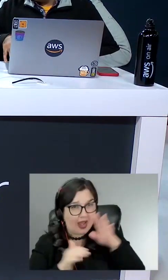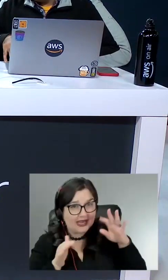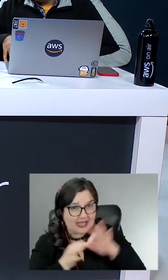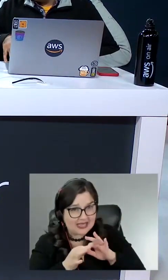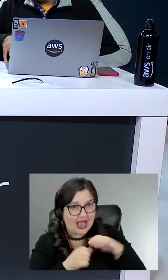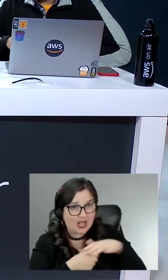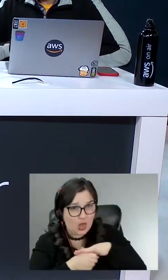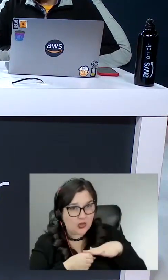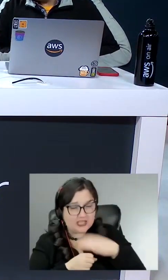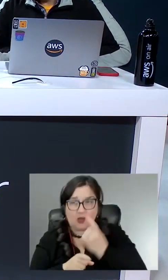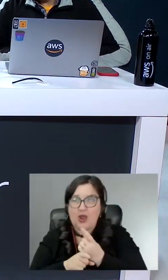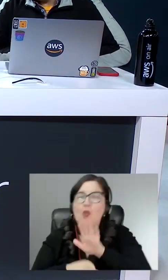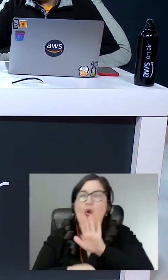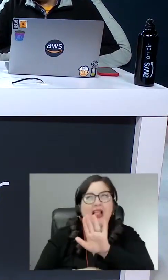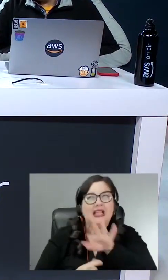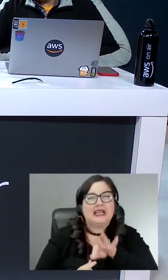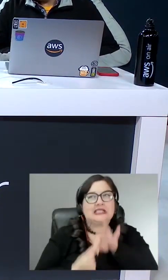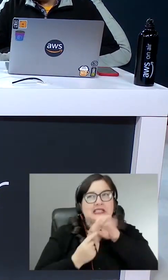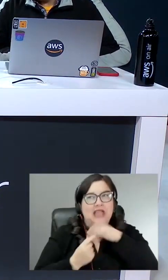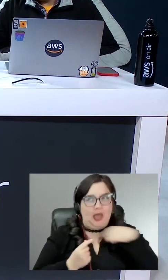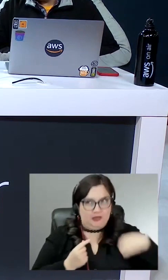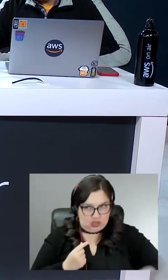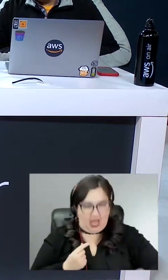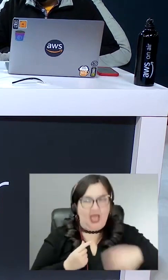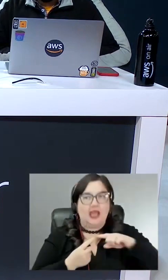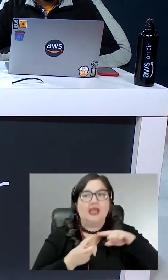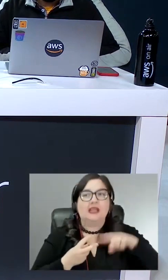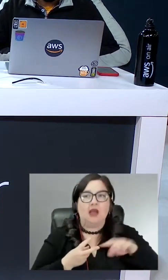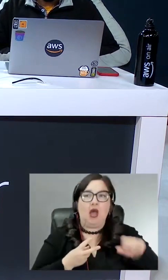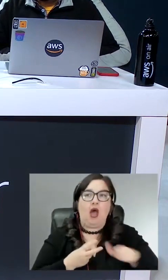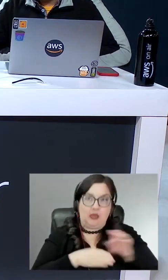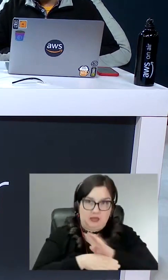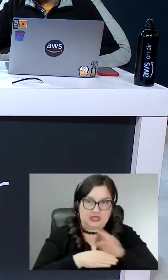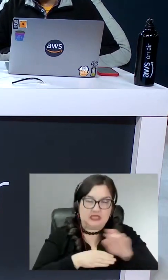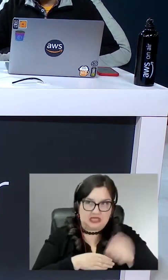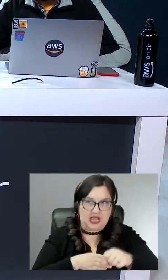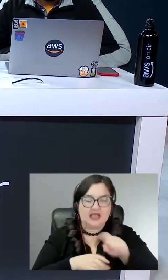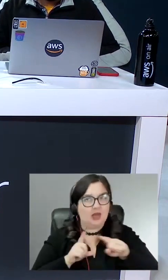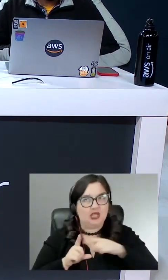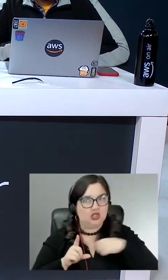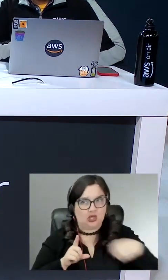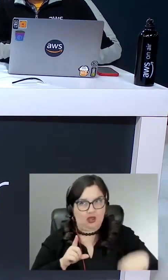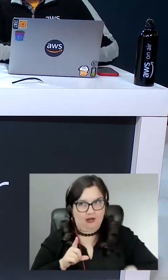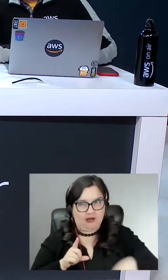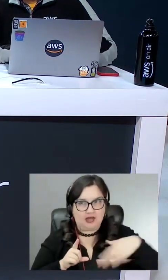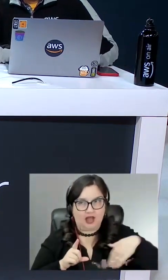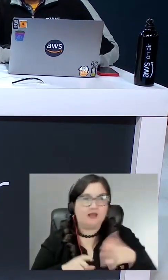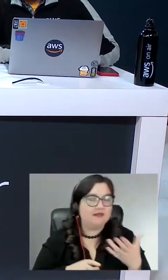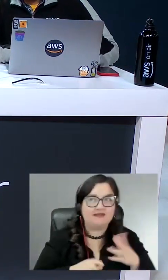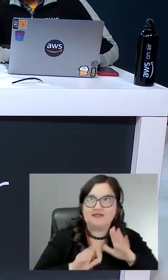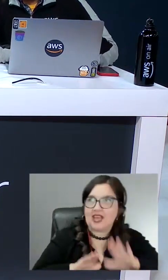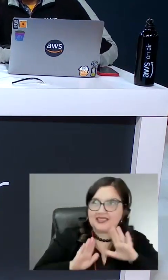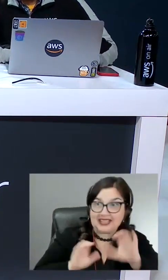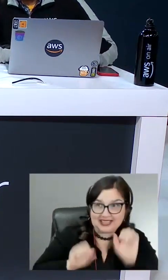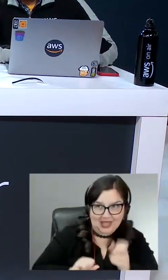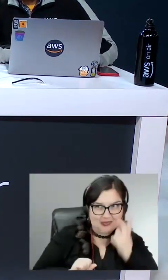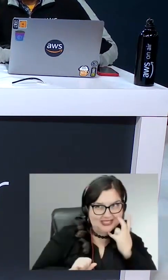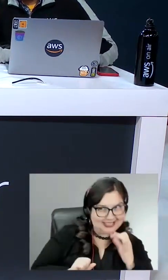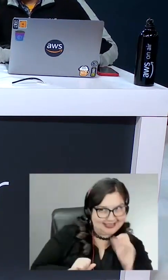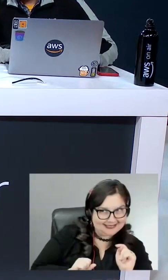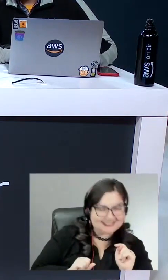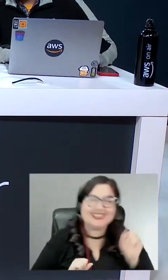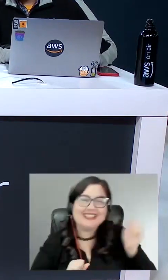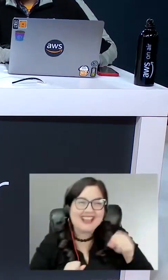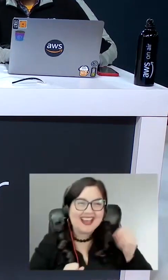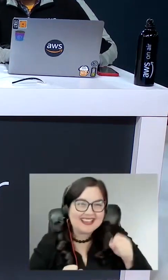except China. It's available in all commercial DX locations today. Okay, perfect. Fantastic. Can we see it? Yeah. Let's go for yeah. it. So we have a